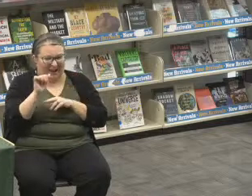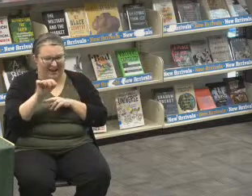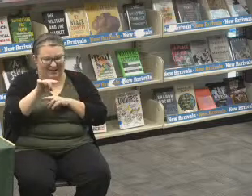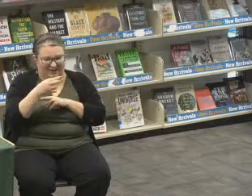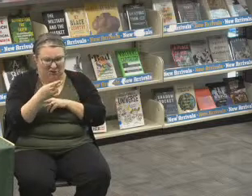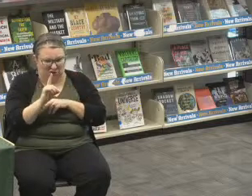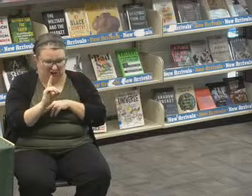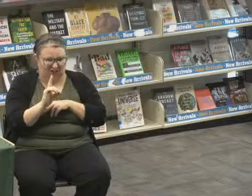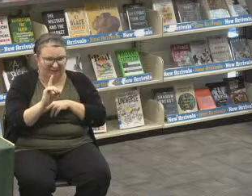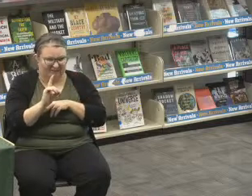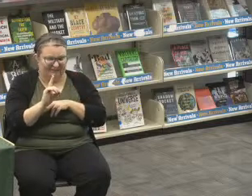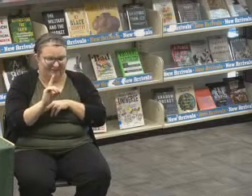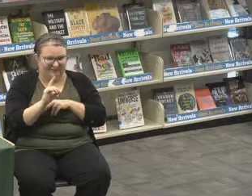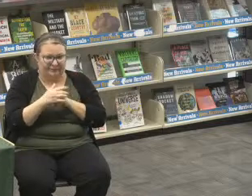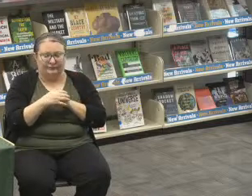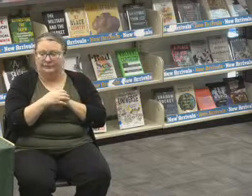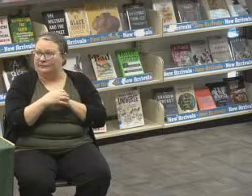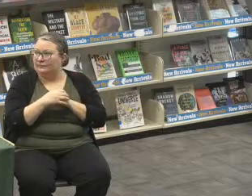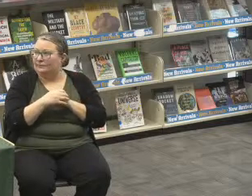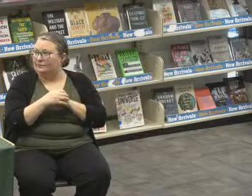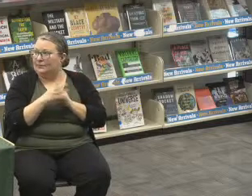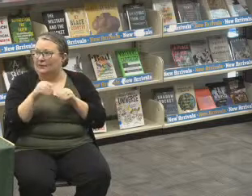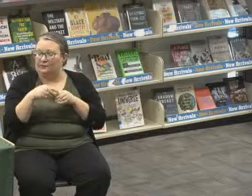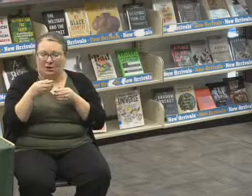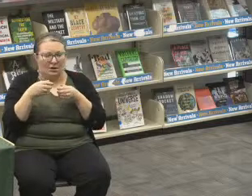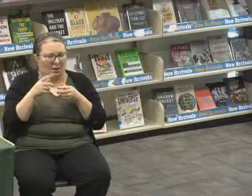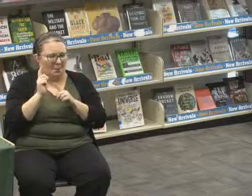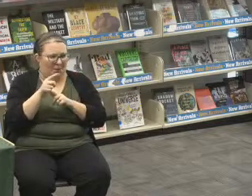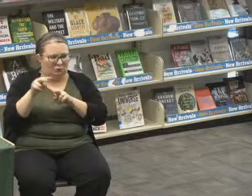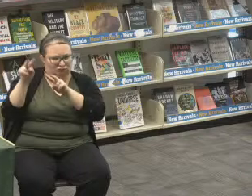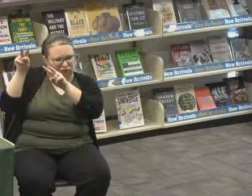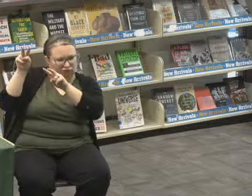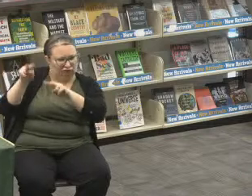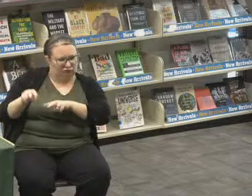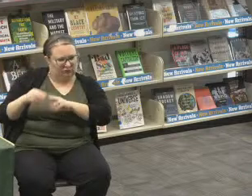ADHD. I'm going to give you a chance just to look at that.